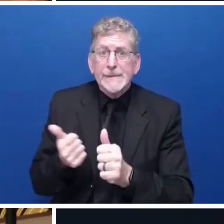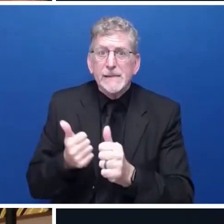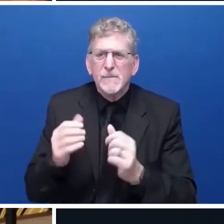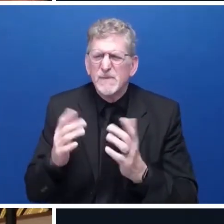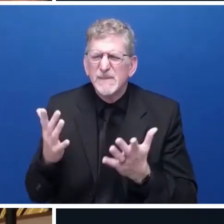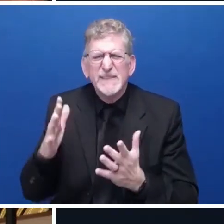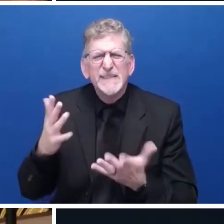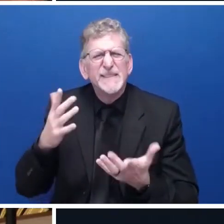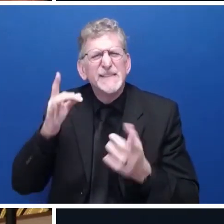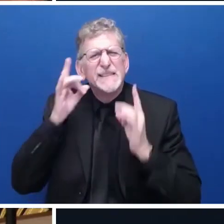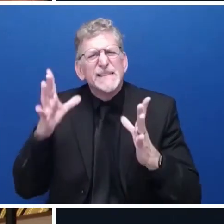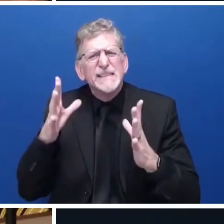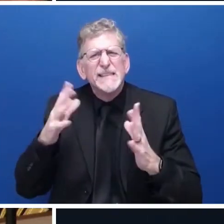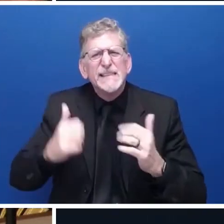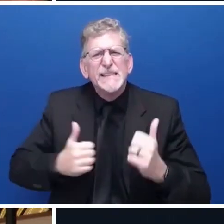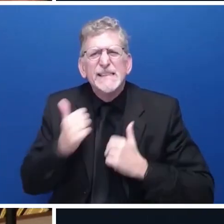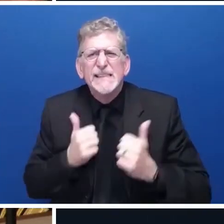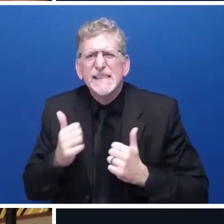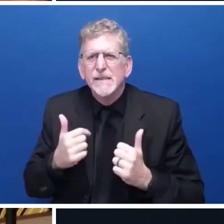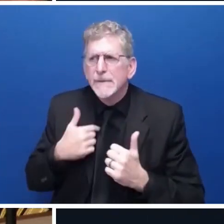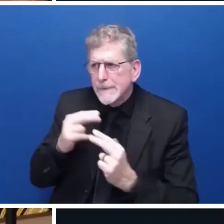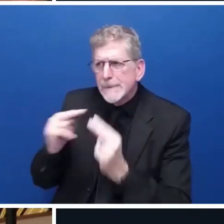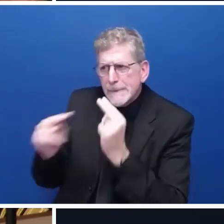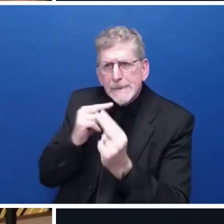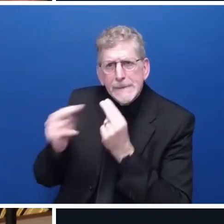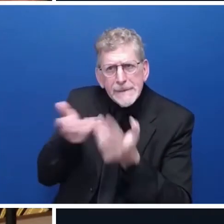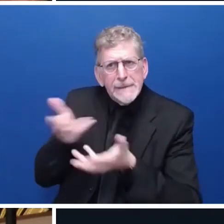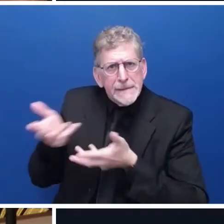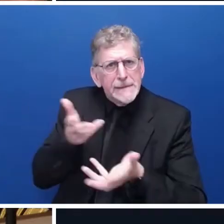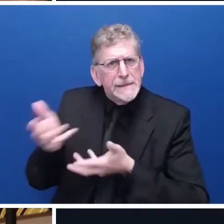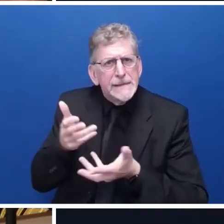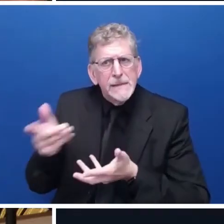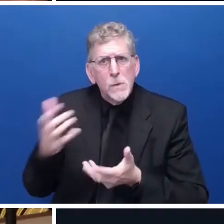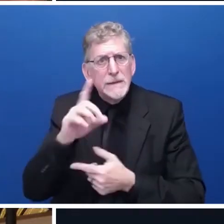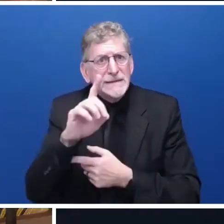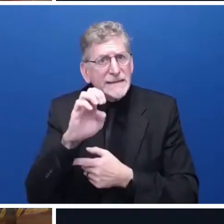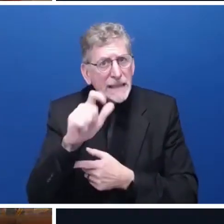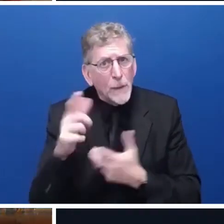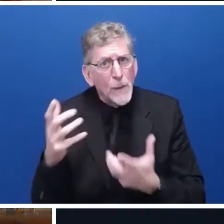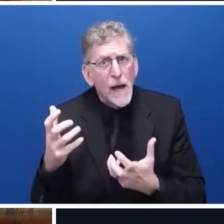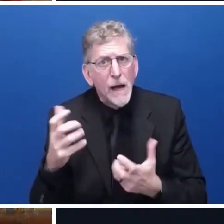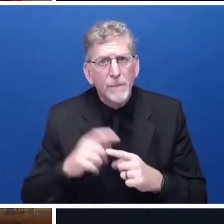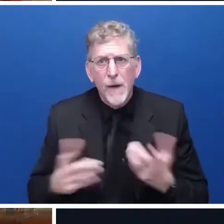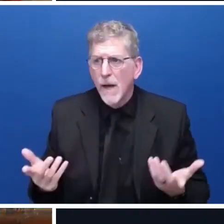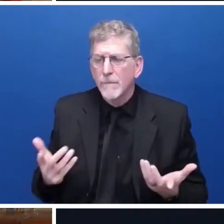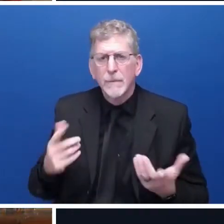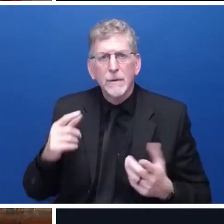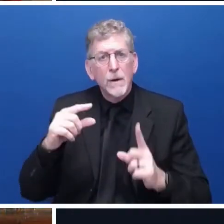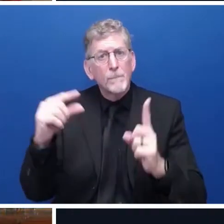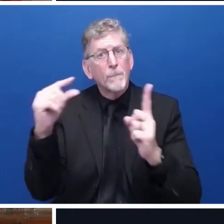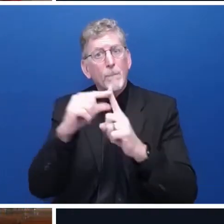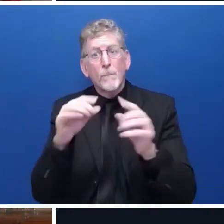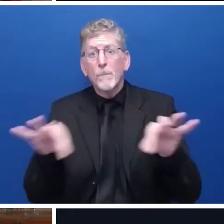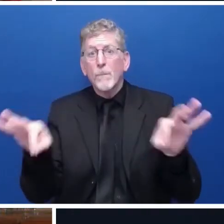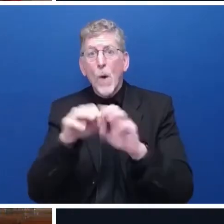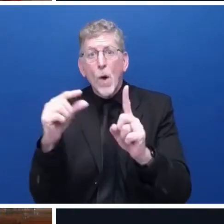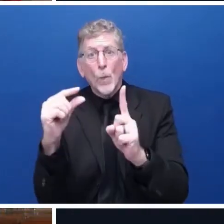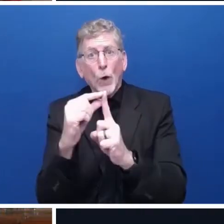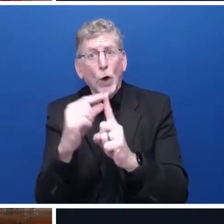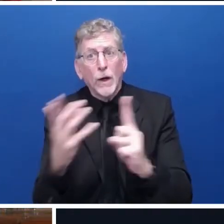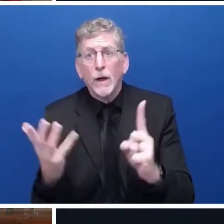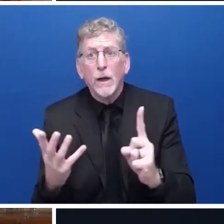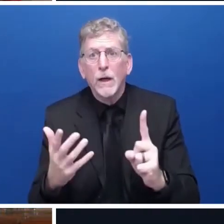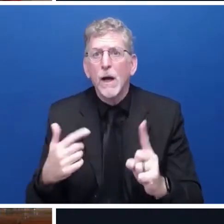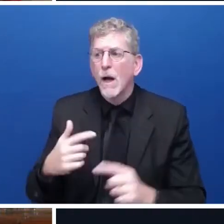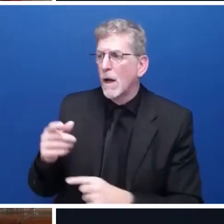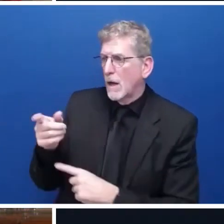to make a deal, but we haven't heard those secret words. We will never have a nuclear weapon.